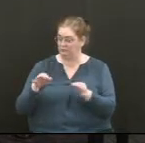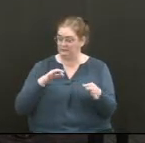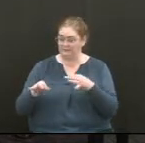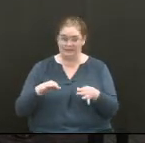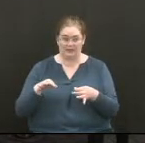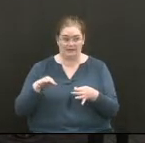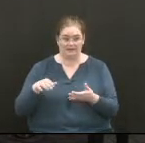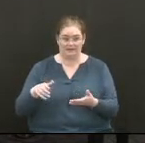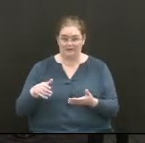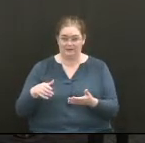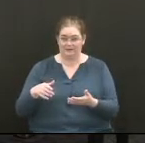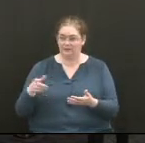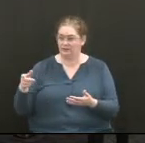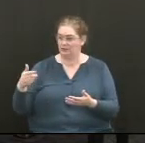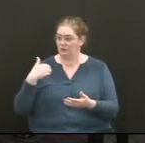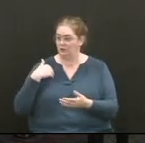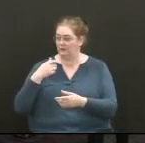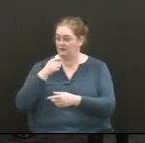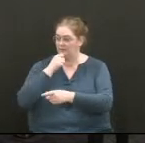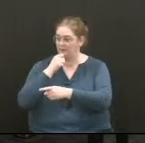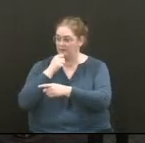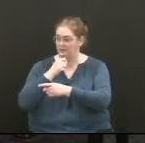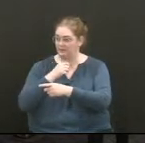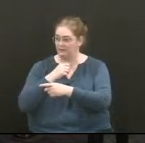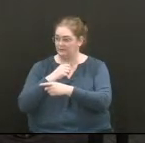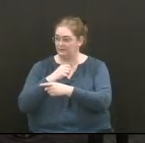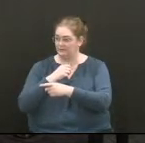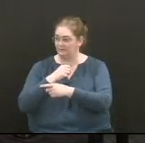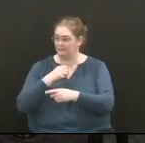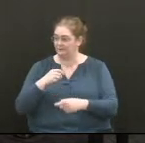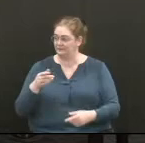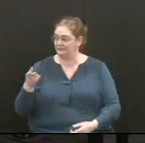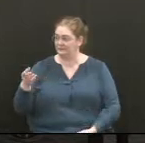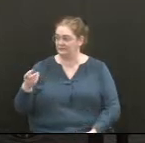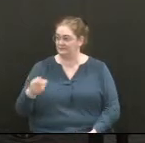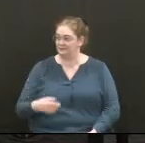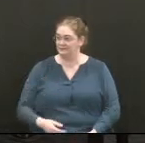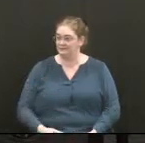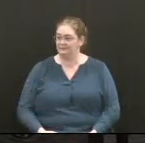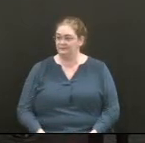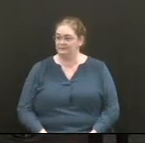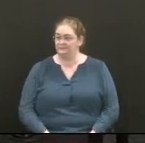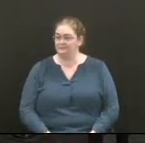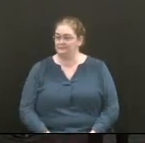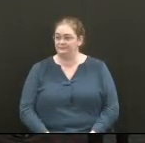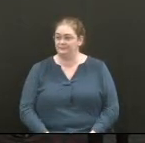this? Do you have a microphone or wait? Coming your way.